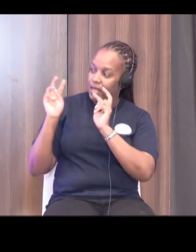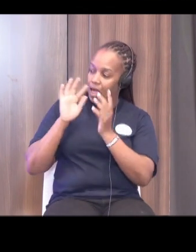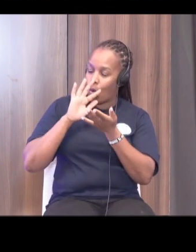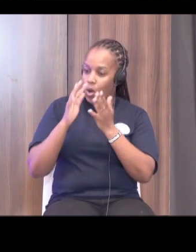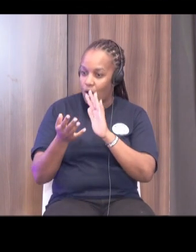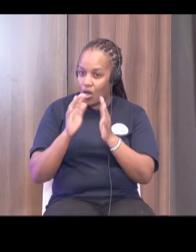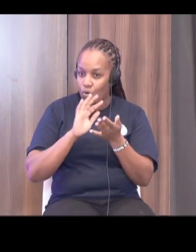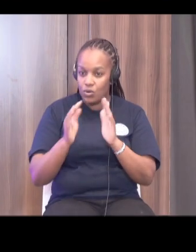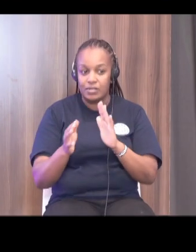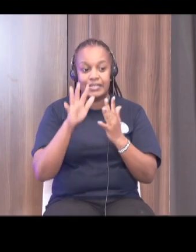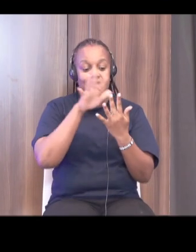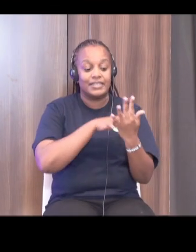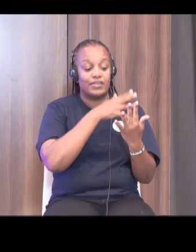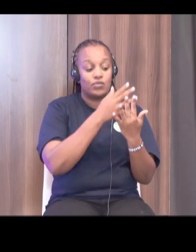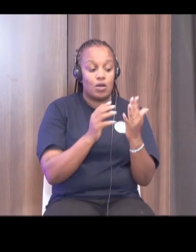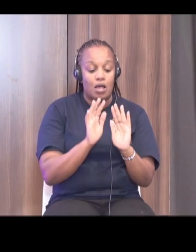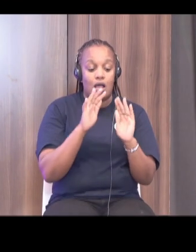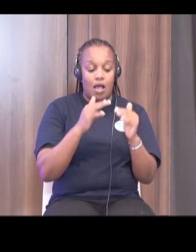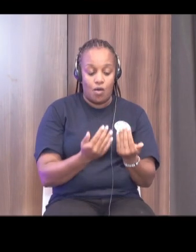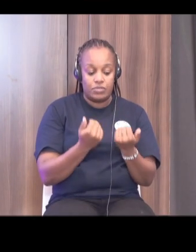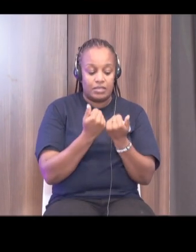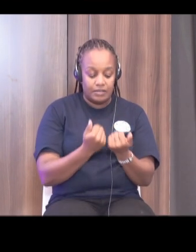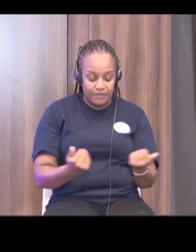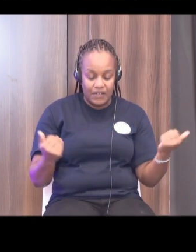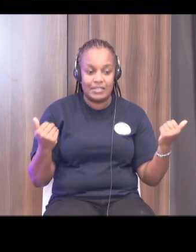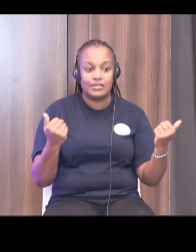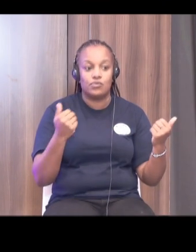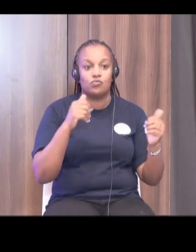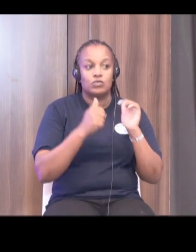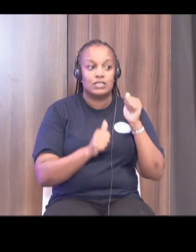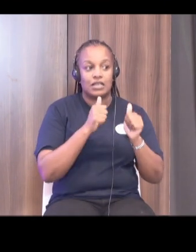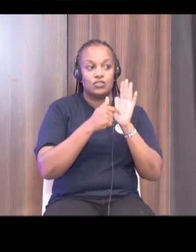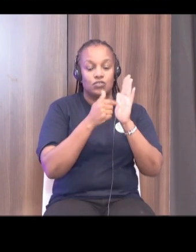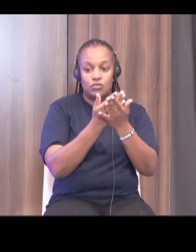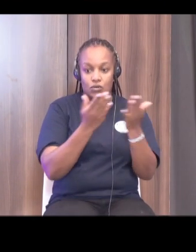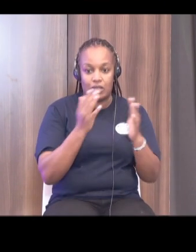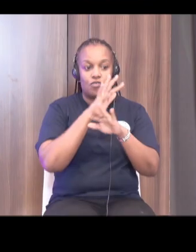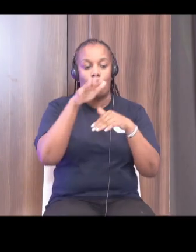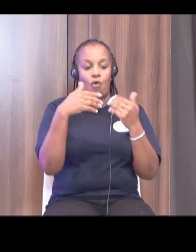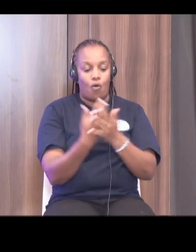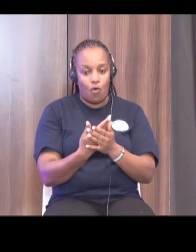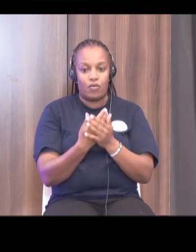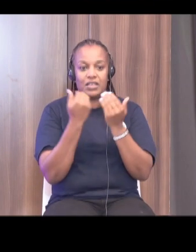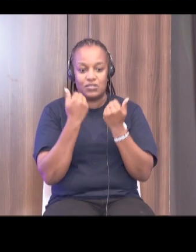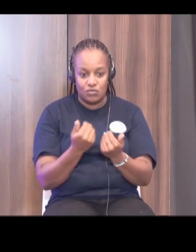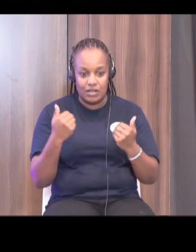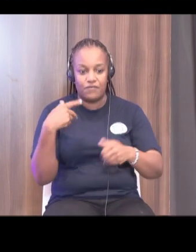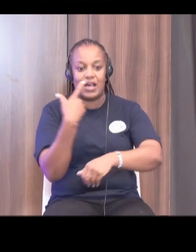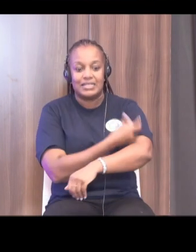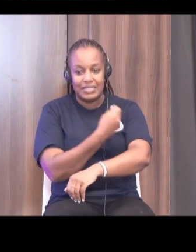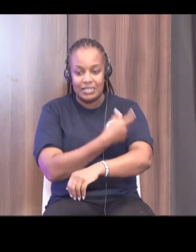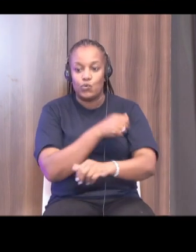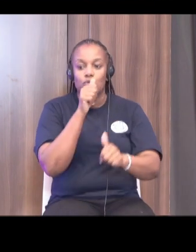the same schedule as the infants that I showed you, plus all the infant vaccines required by that country will